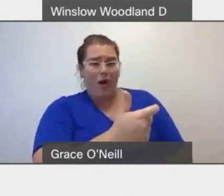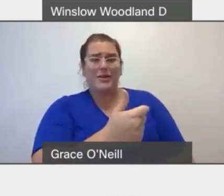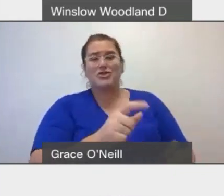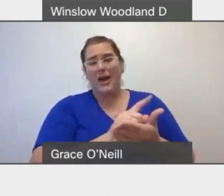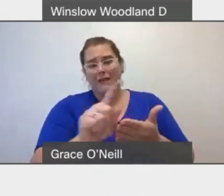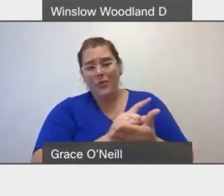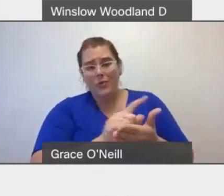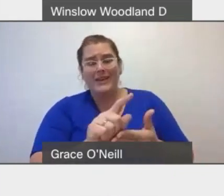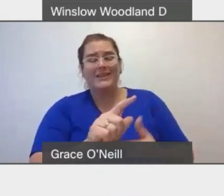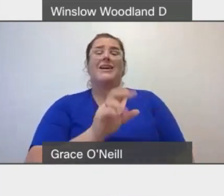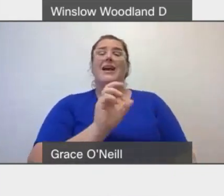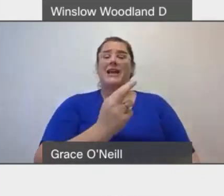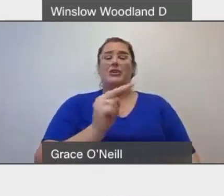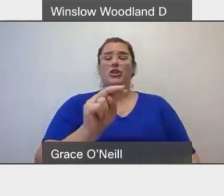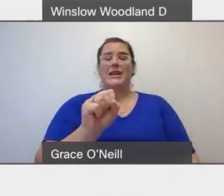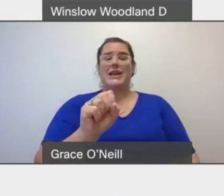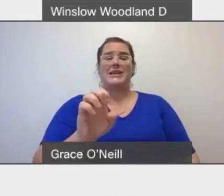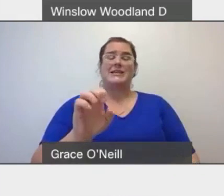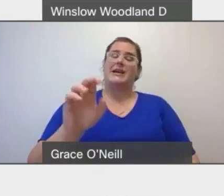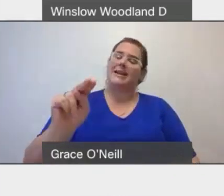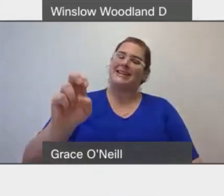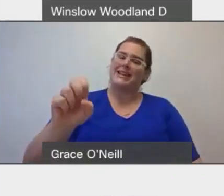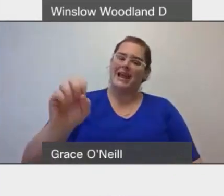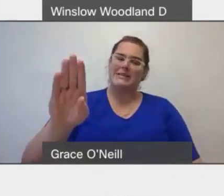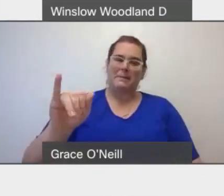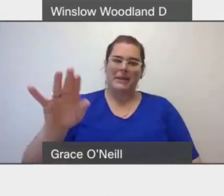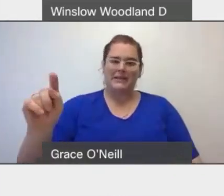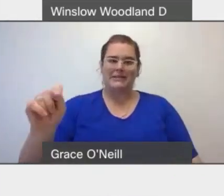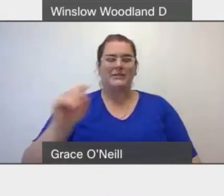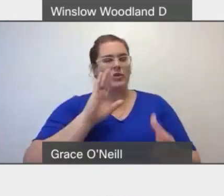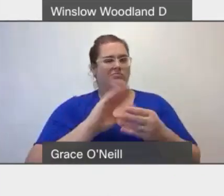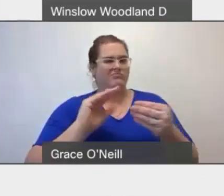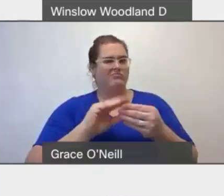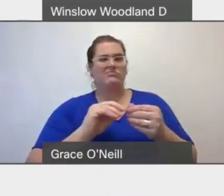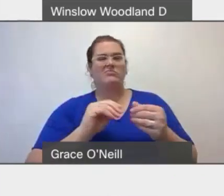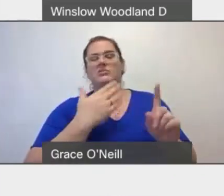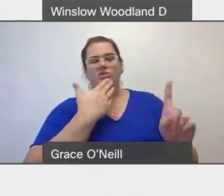that Dr. Nesbitt provides there about sort of the status of those reviews.